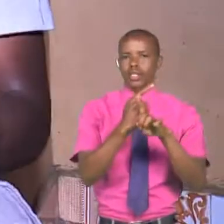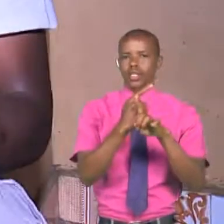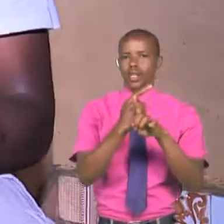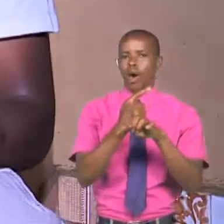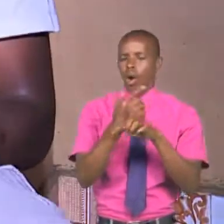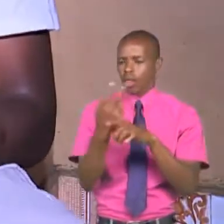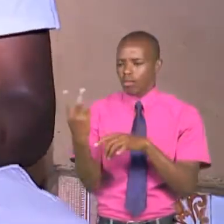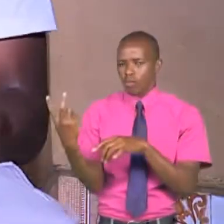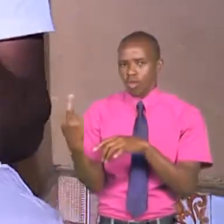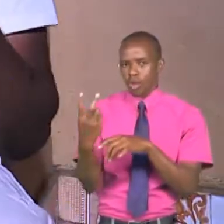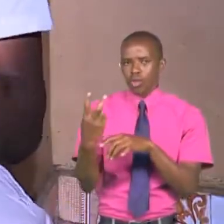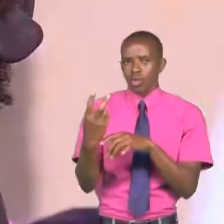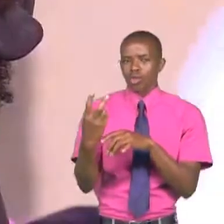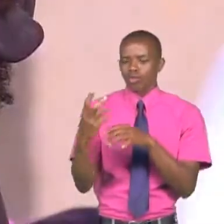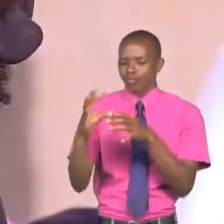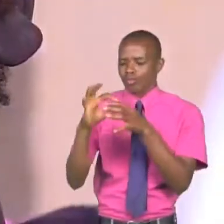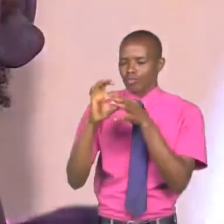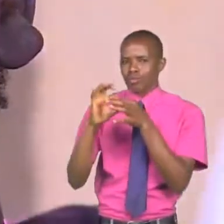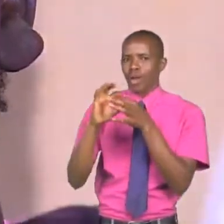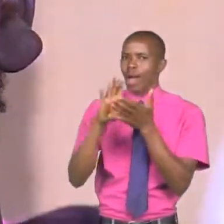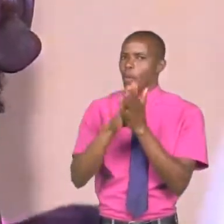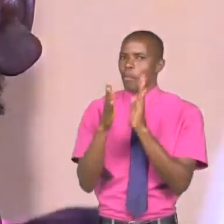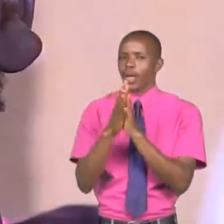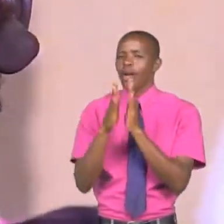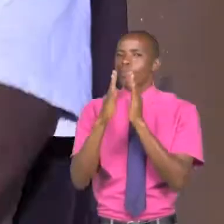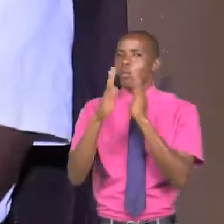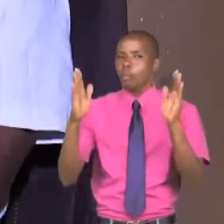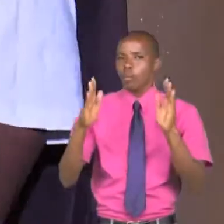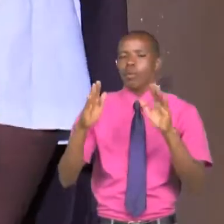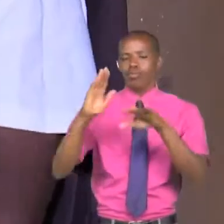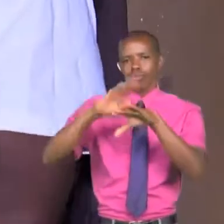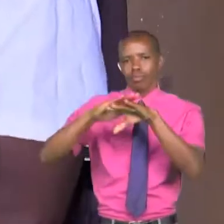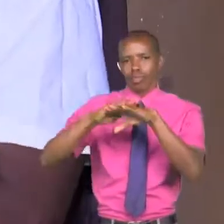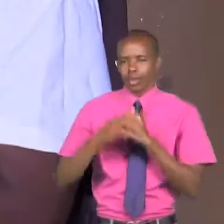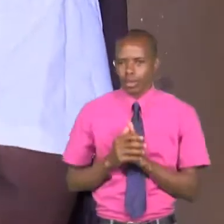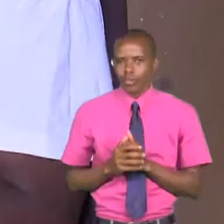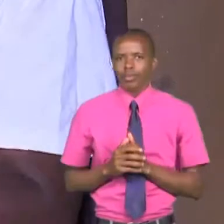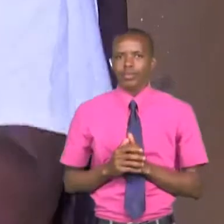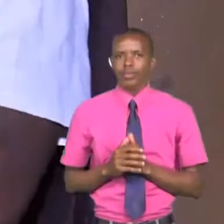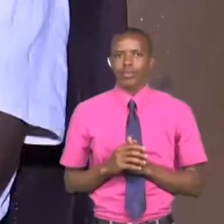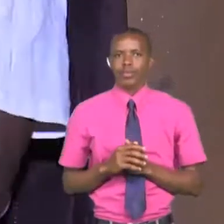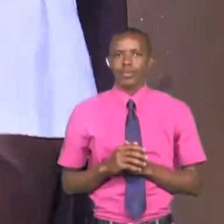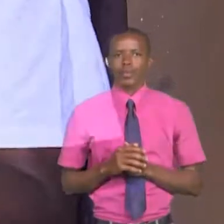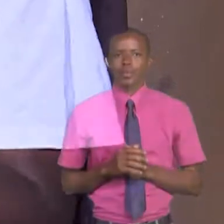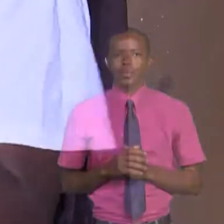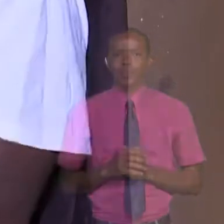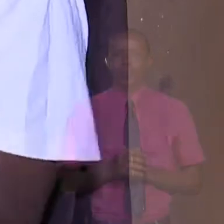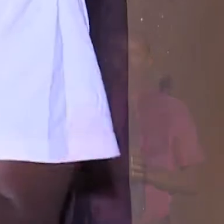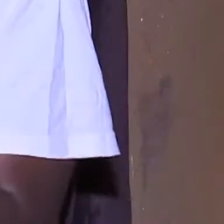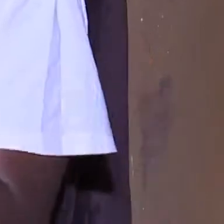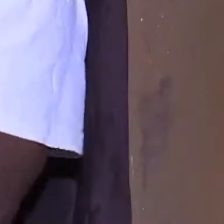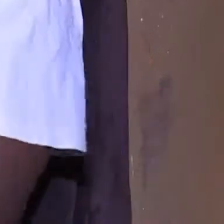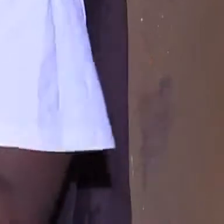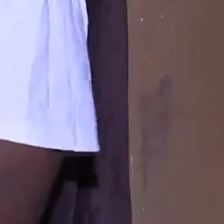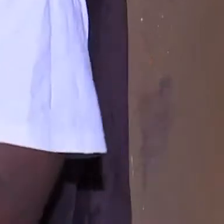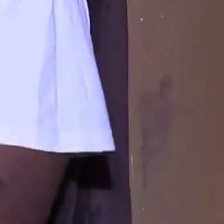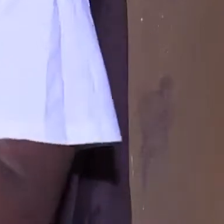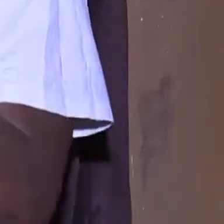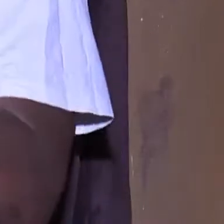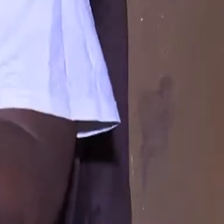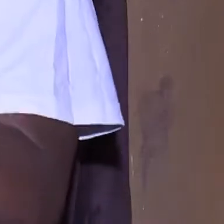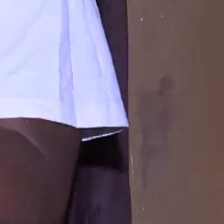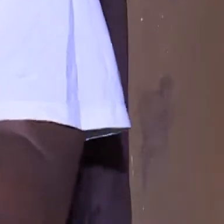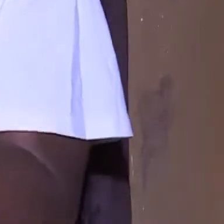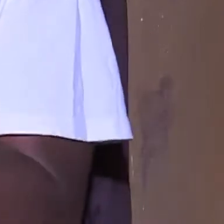closer in a union that became extraordinary. So we later on got married in Kakuma. And we had a